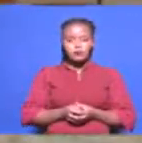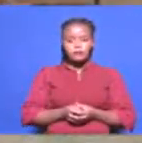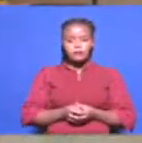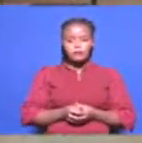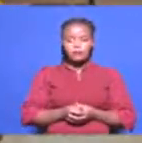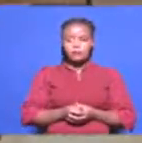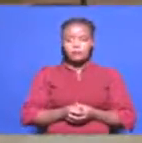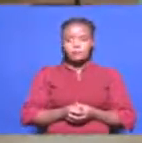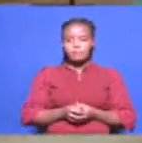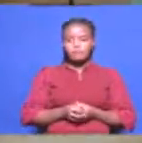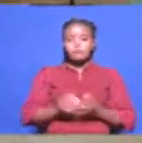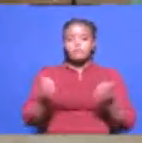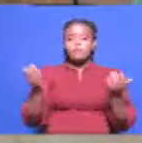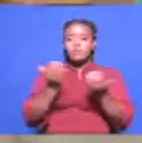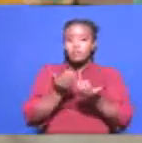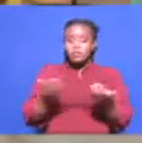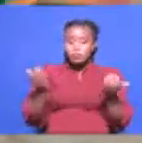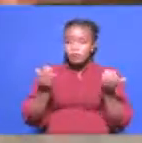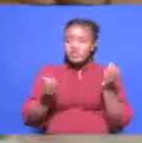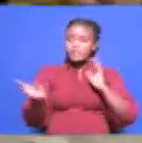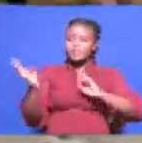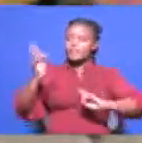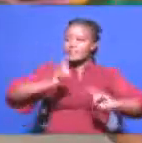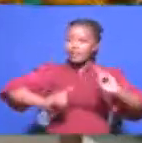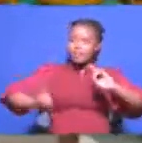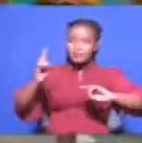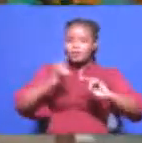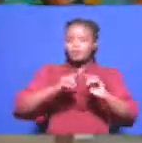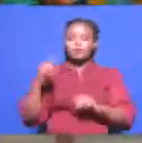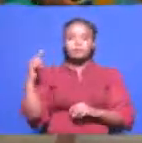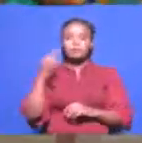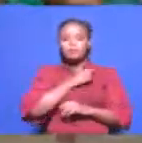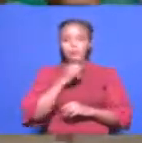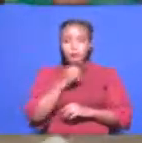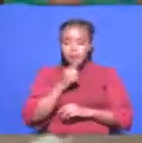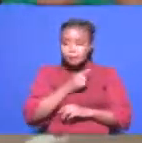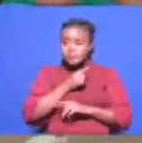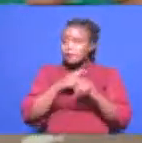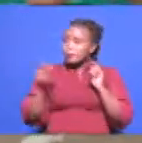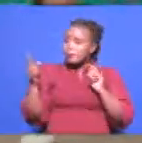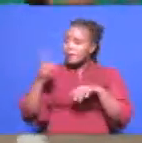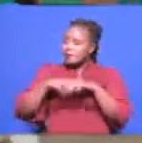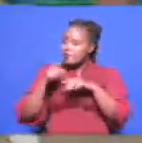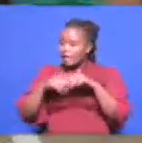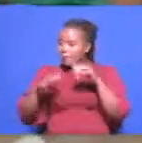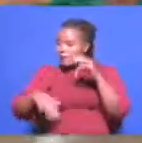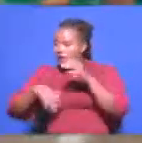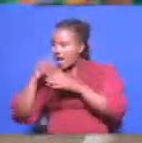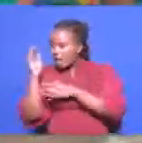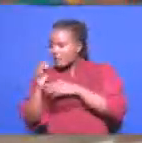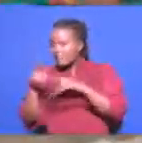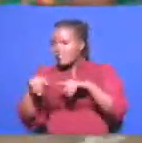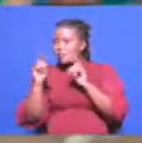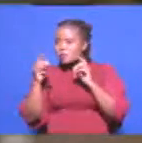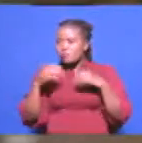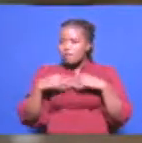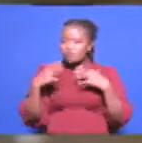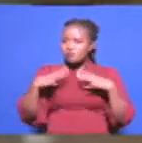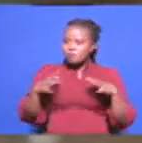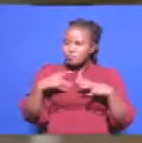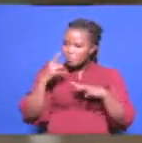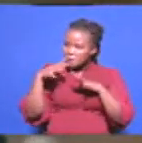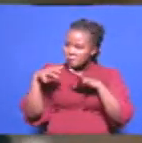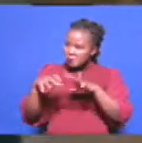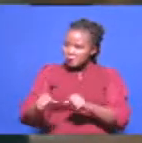The children dance their hearts out, but when they get off stage, they are pursued by the kidnappers. The DCI